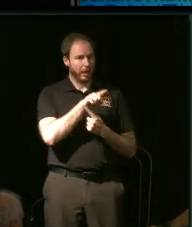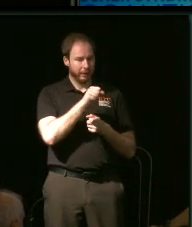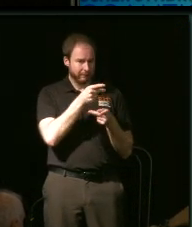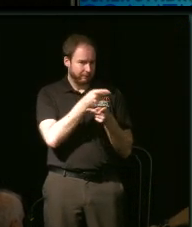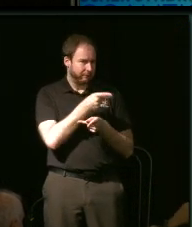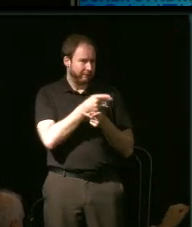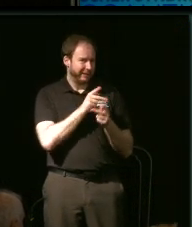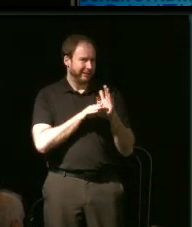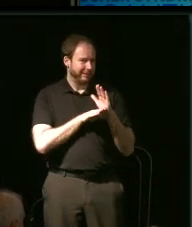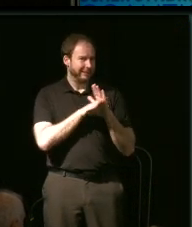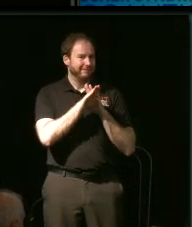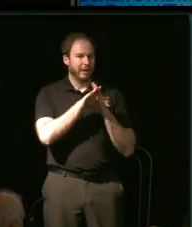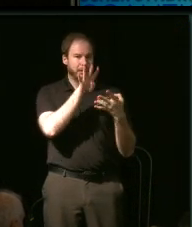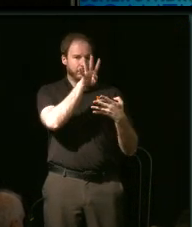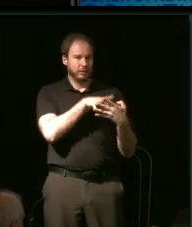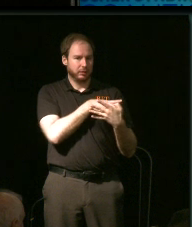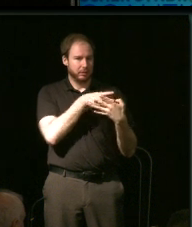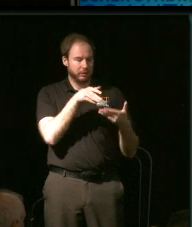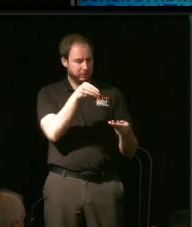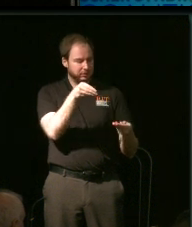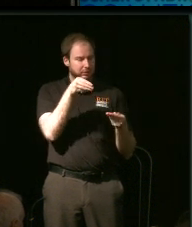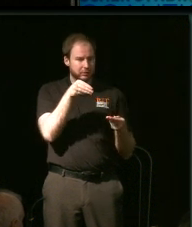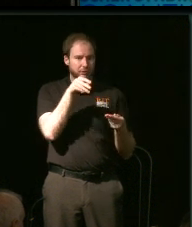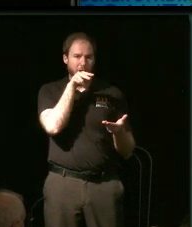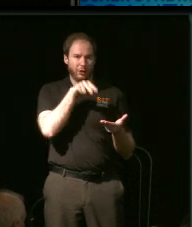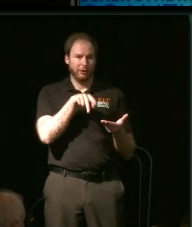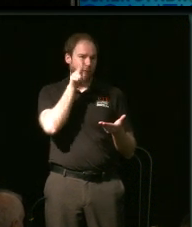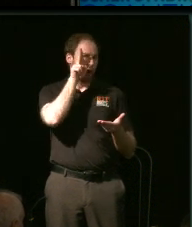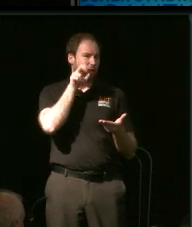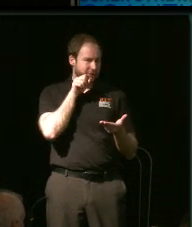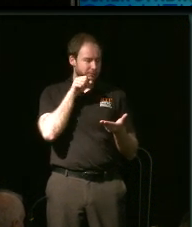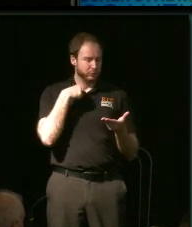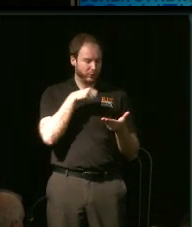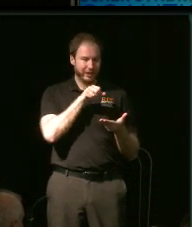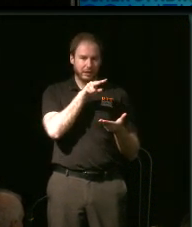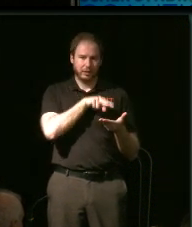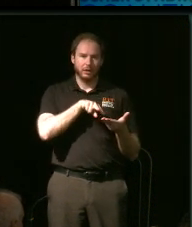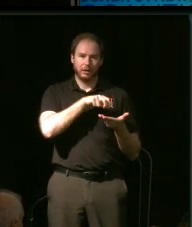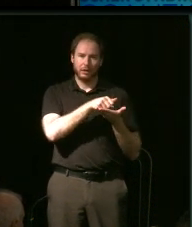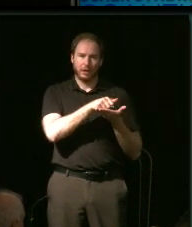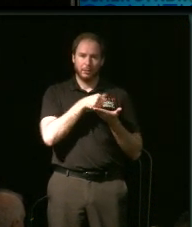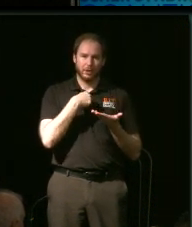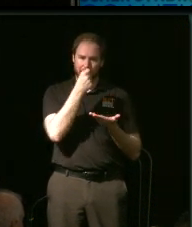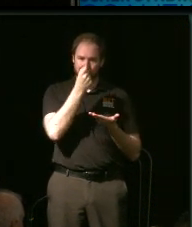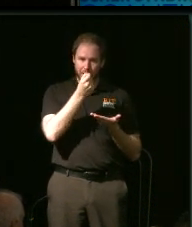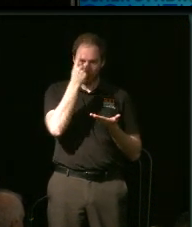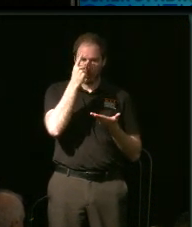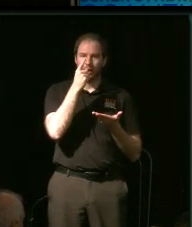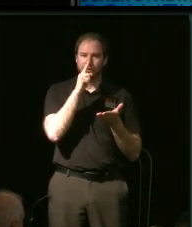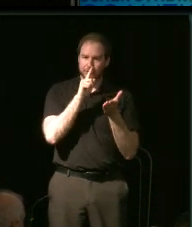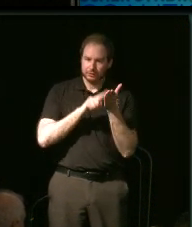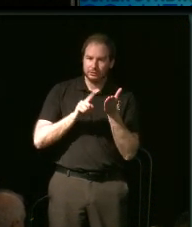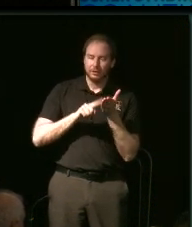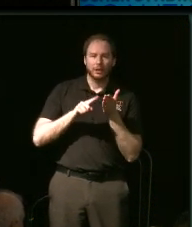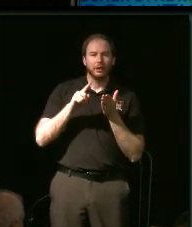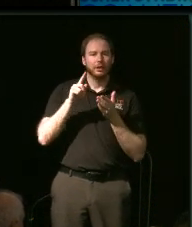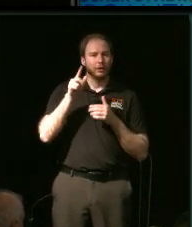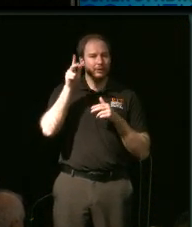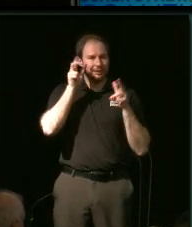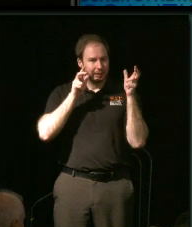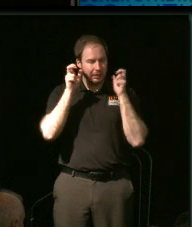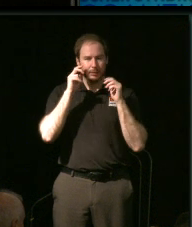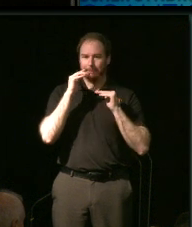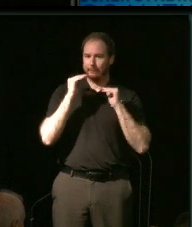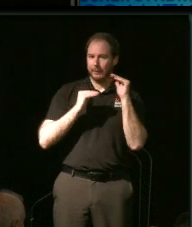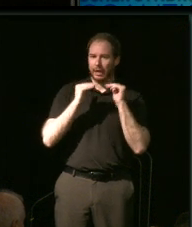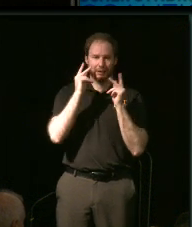a model of Usher syndrome, a model that we can use to study hearing, balance, and vision.